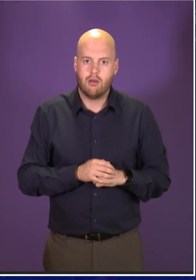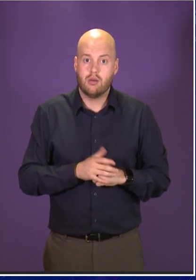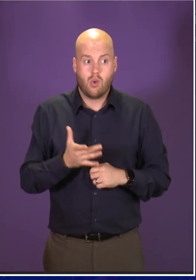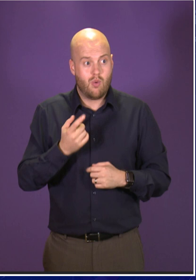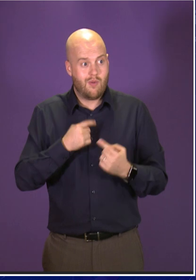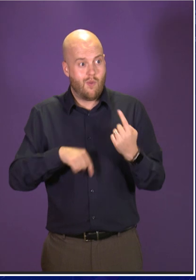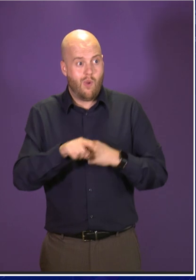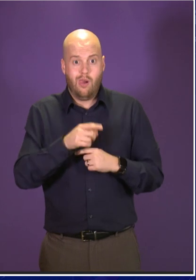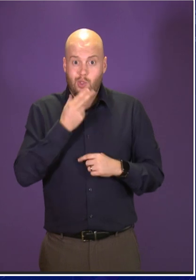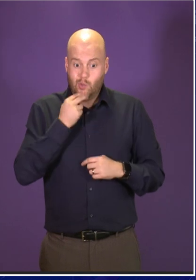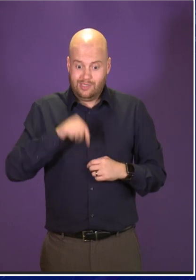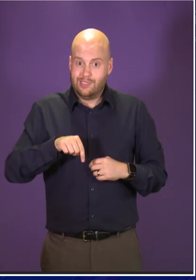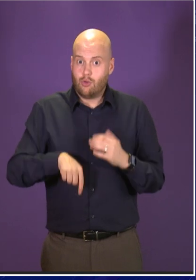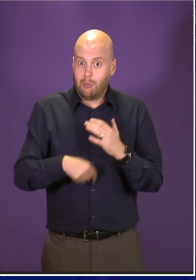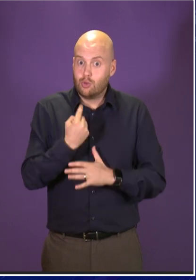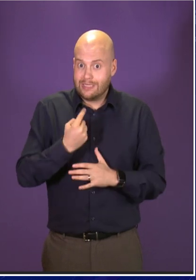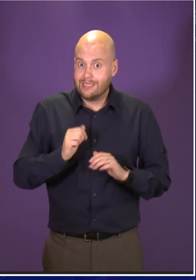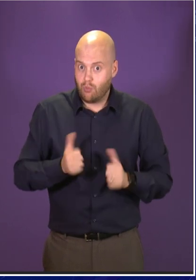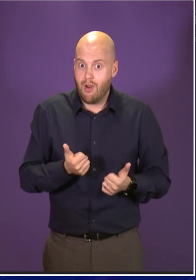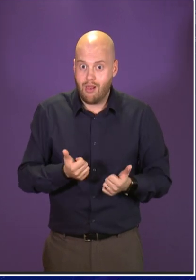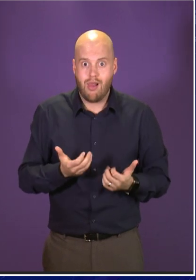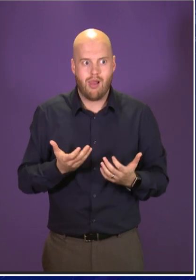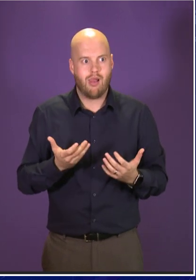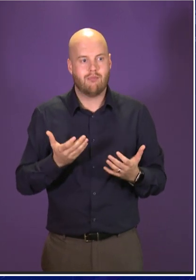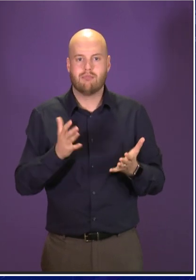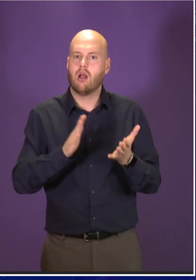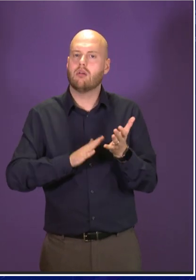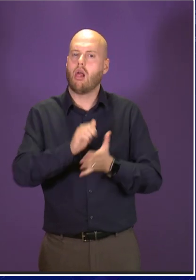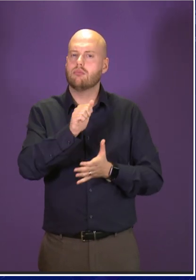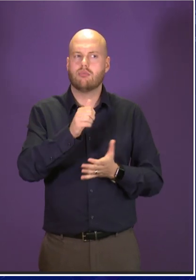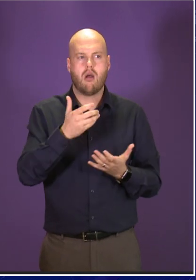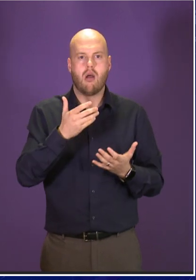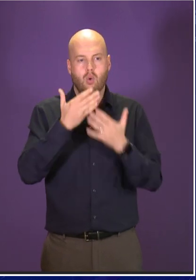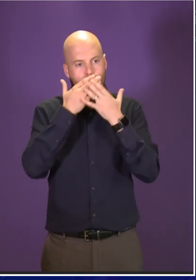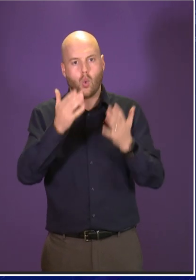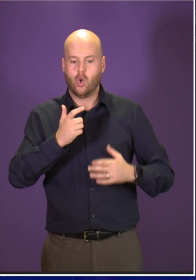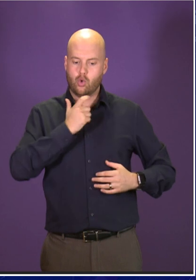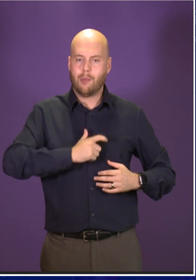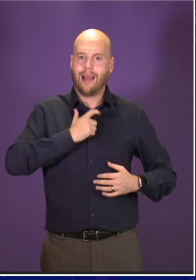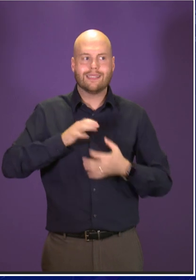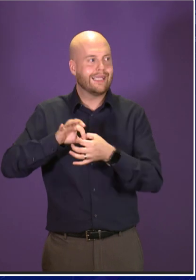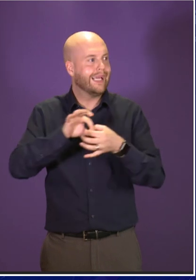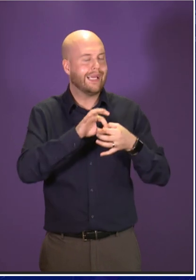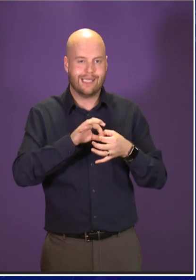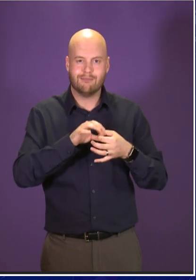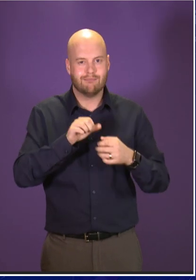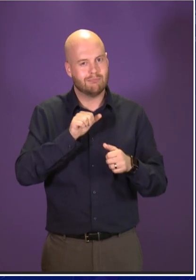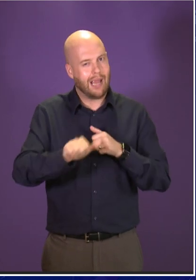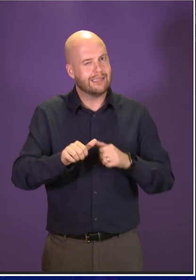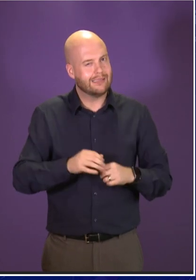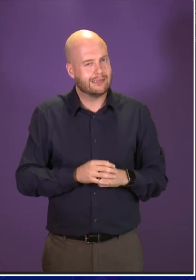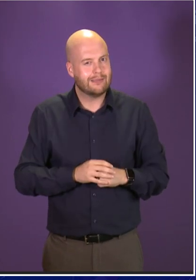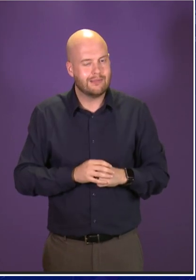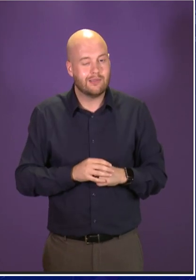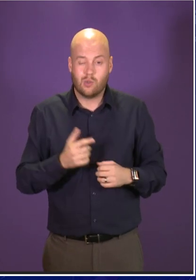make the most of this opportunity, because culture shows humanity at our best. So it's my privilege to help